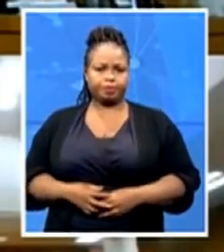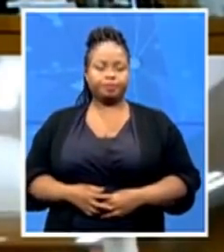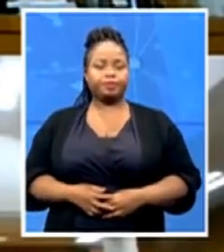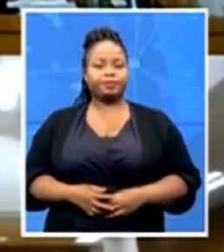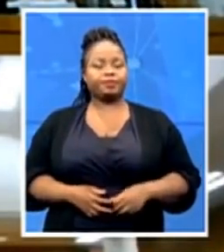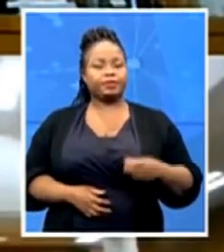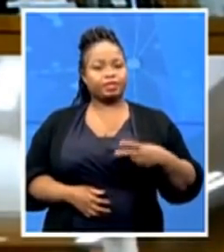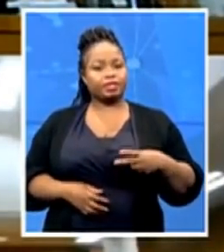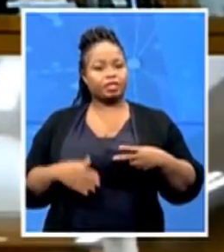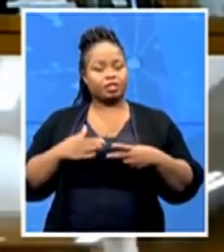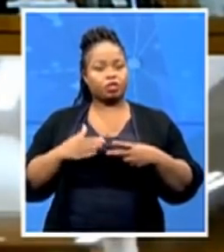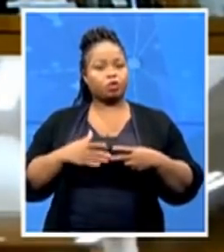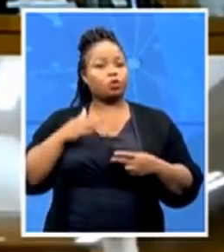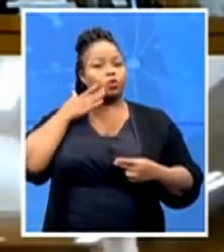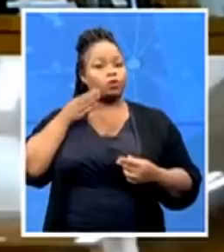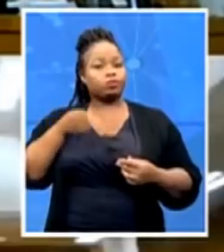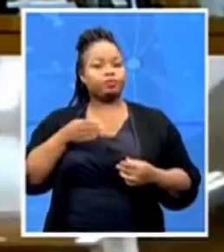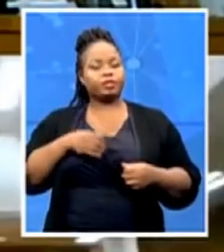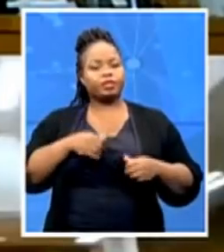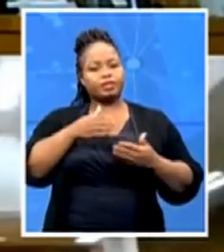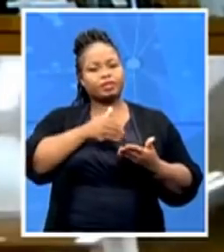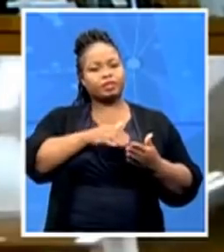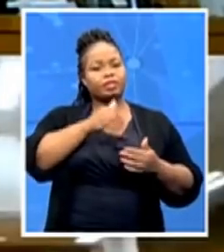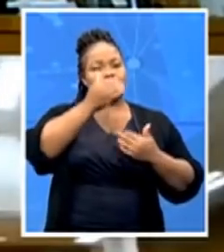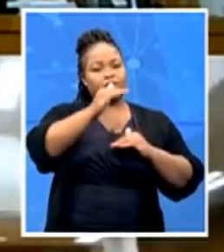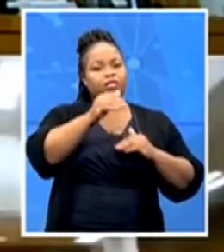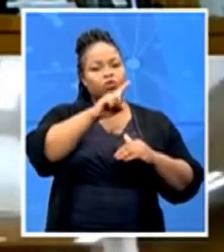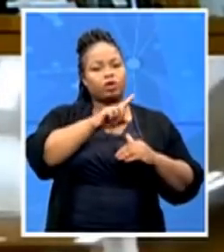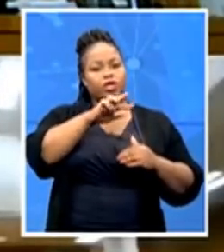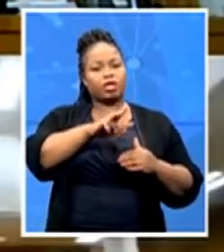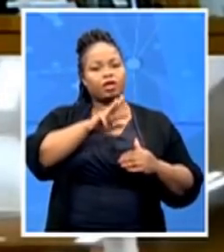Section 194 Committee. We refer in this